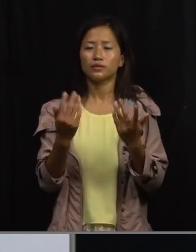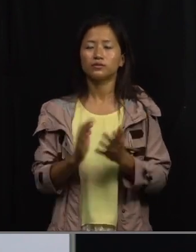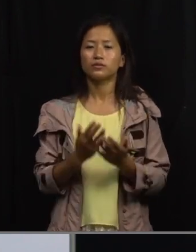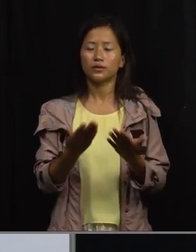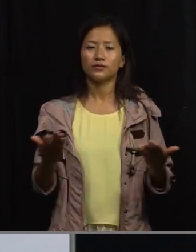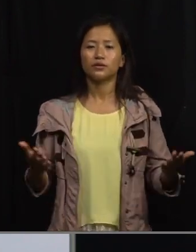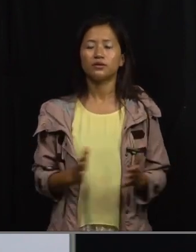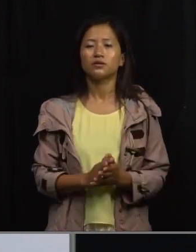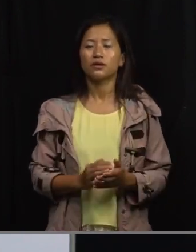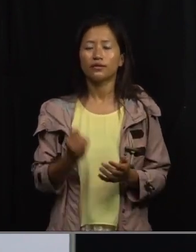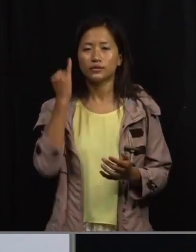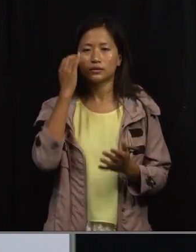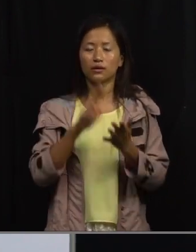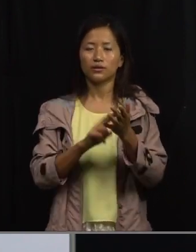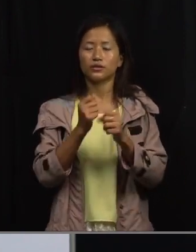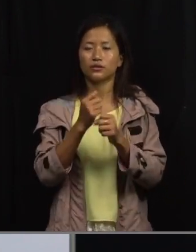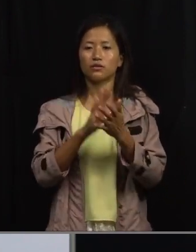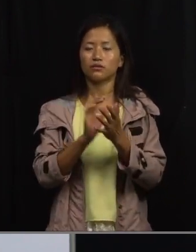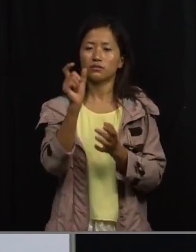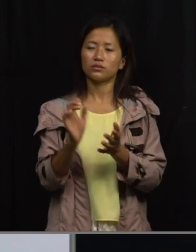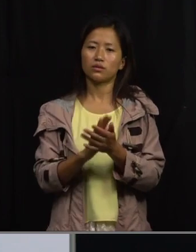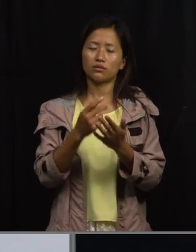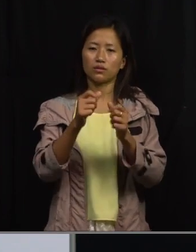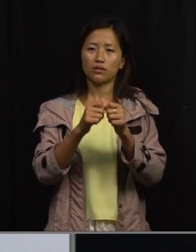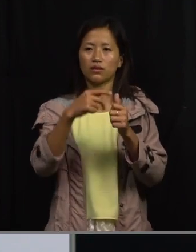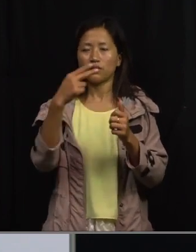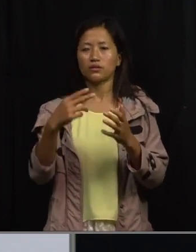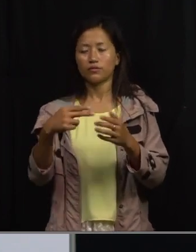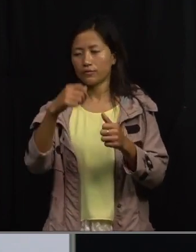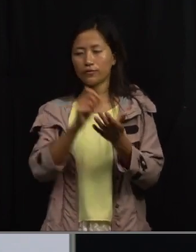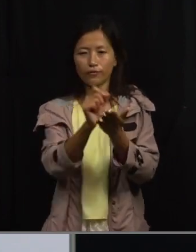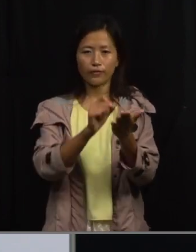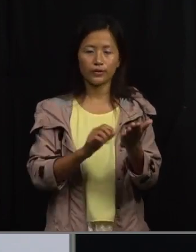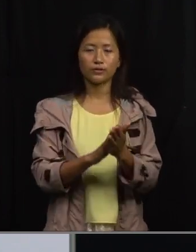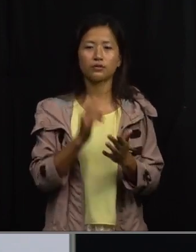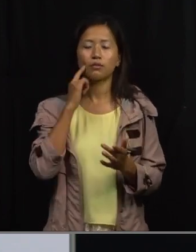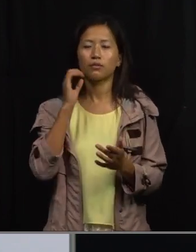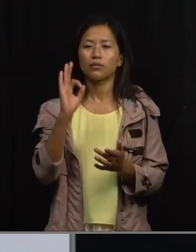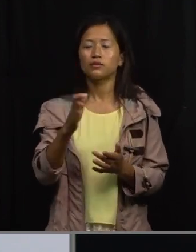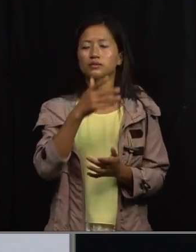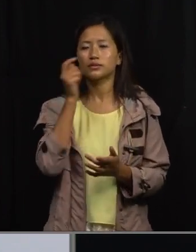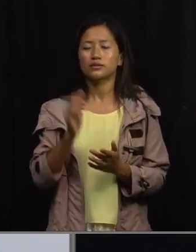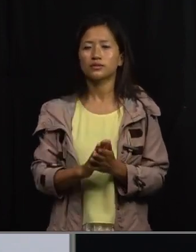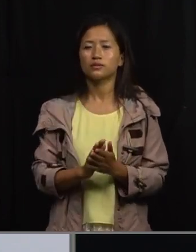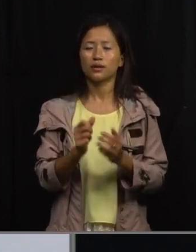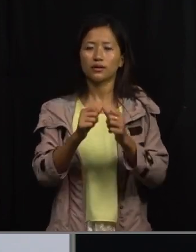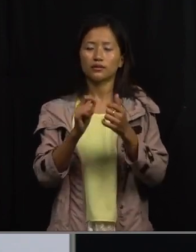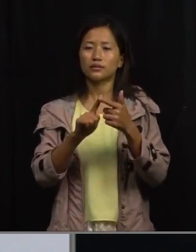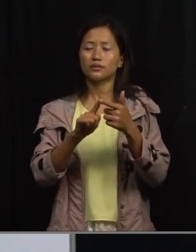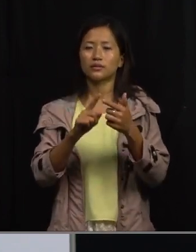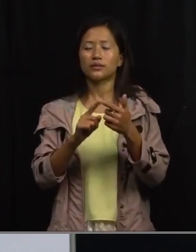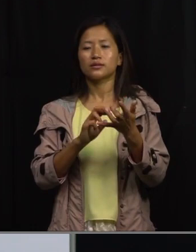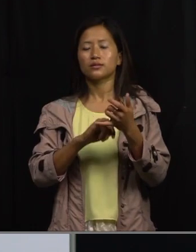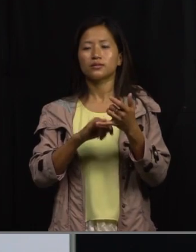and they were ignorant about the art of writing, which is considered the most important and most essential for